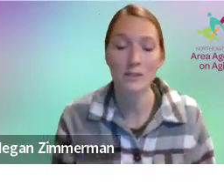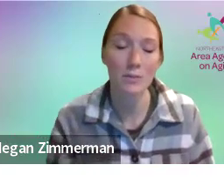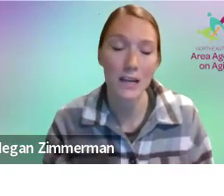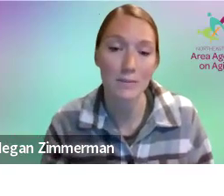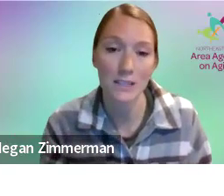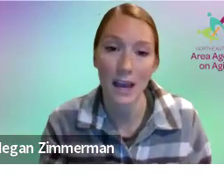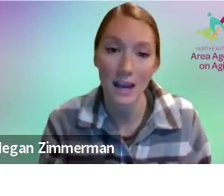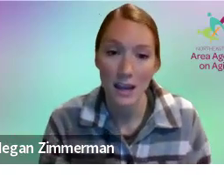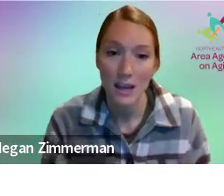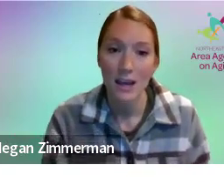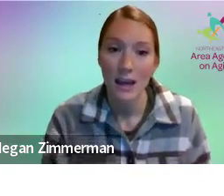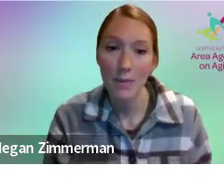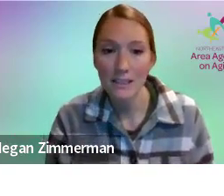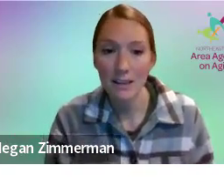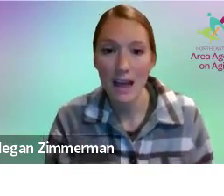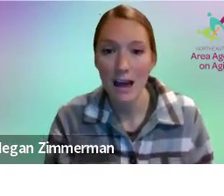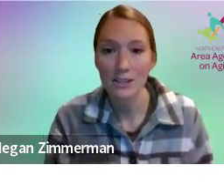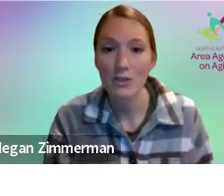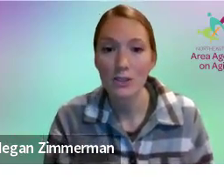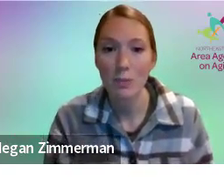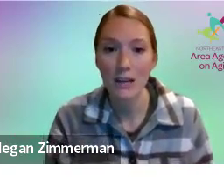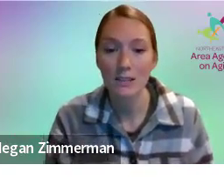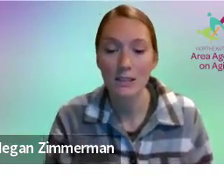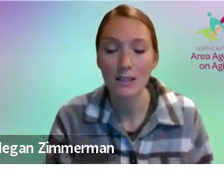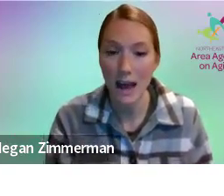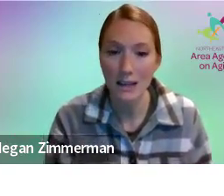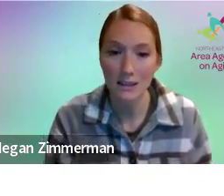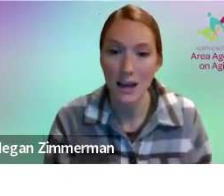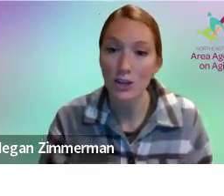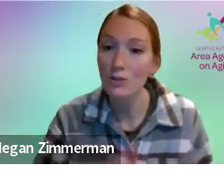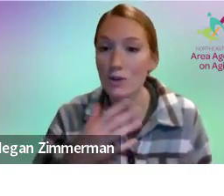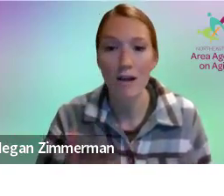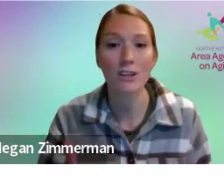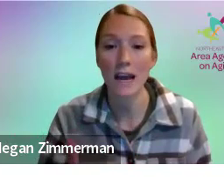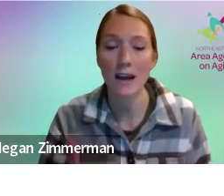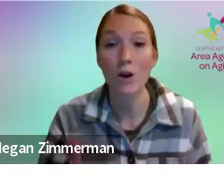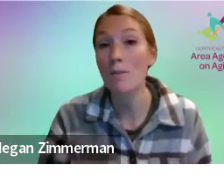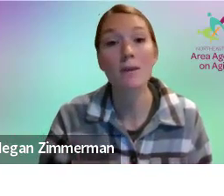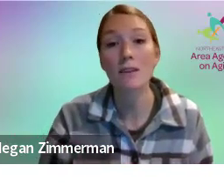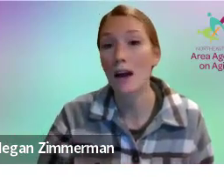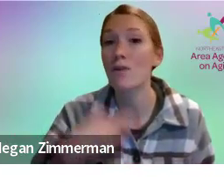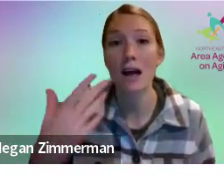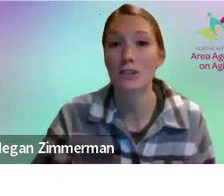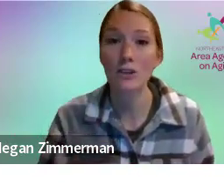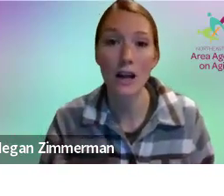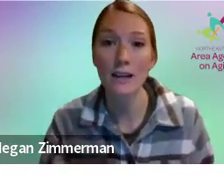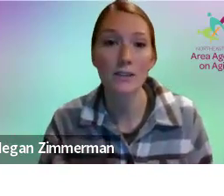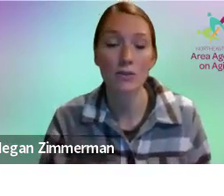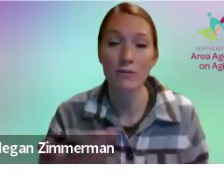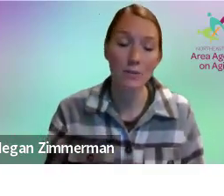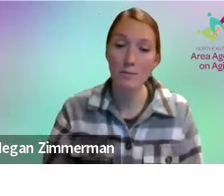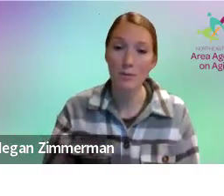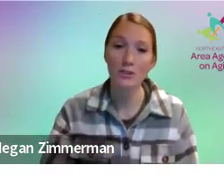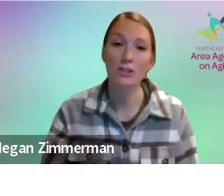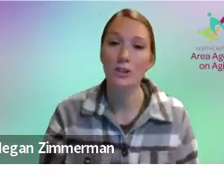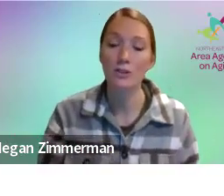now or sometime today. It basically asks you to pick a task that you do every day, or maybe that you ask your clients